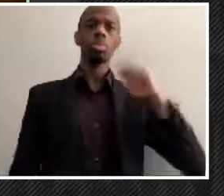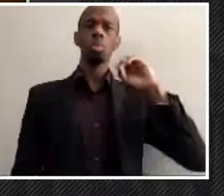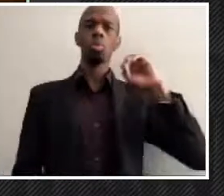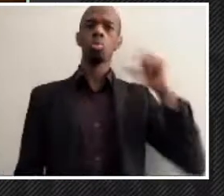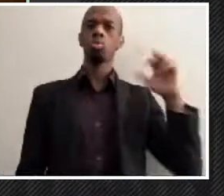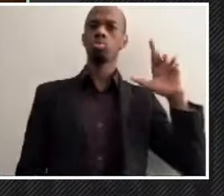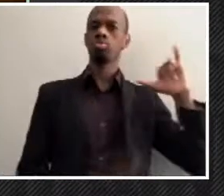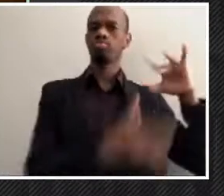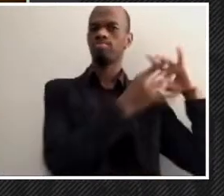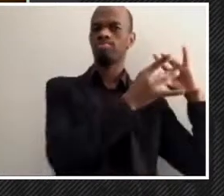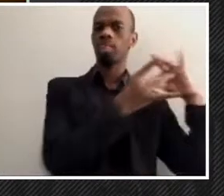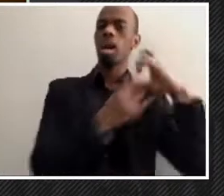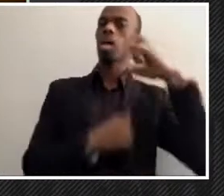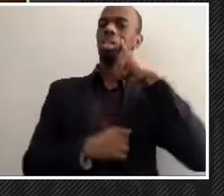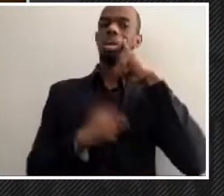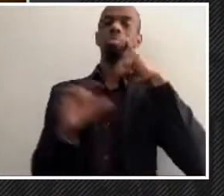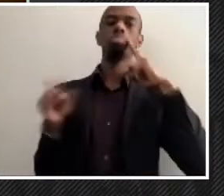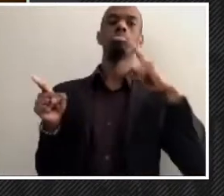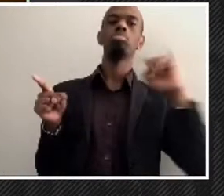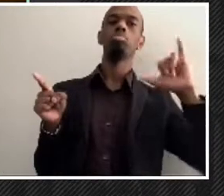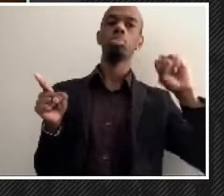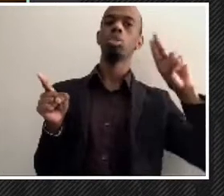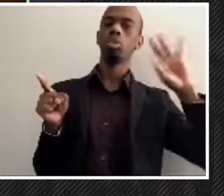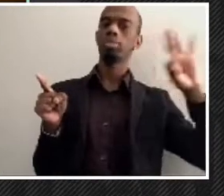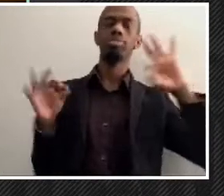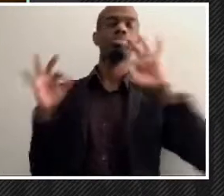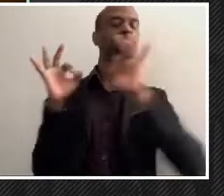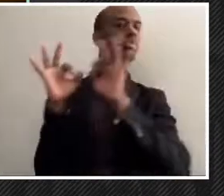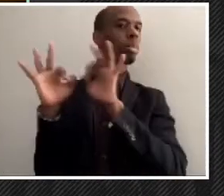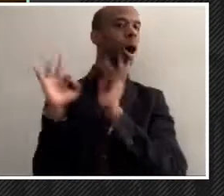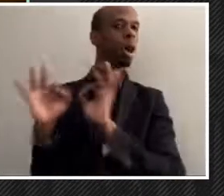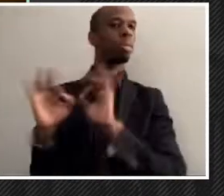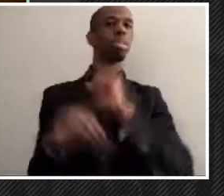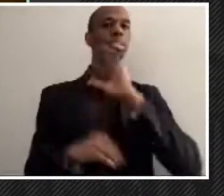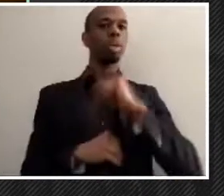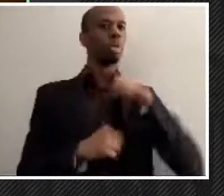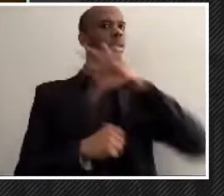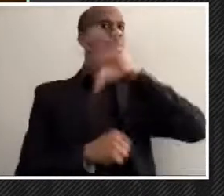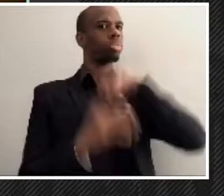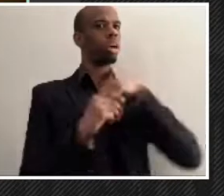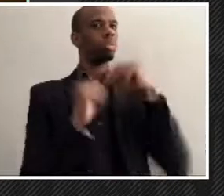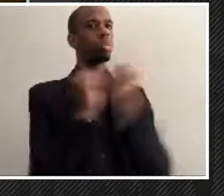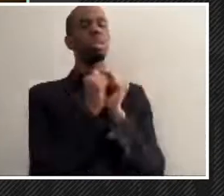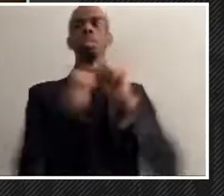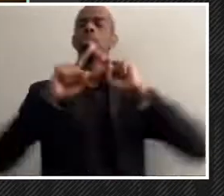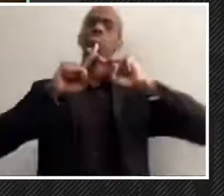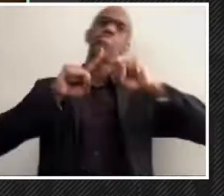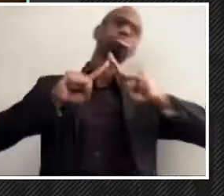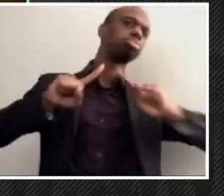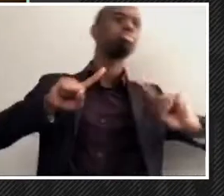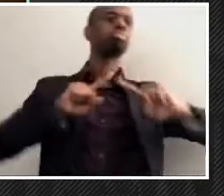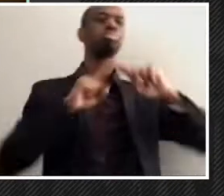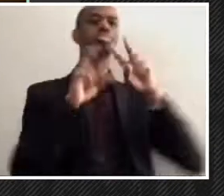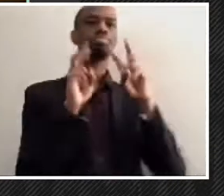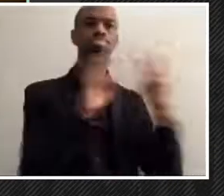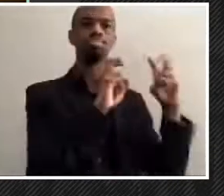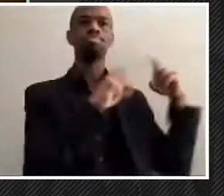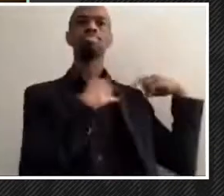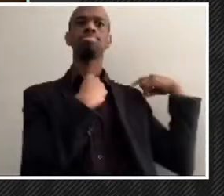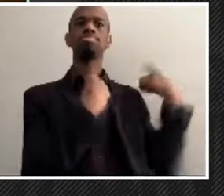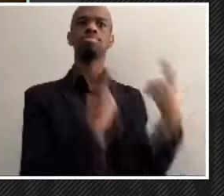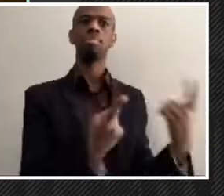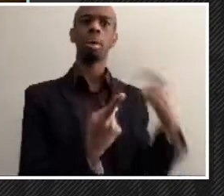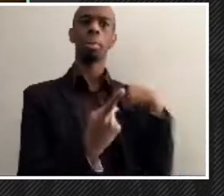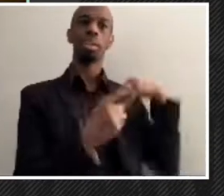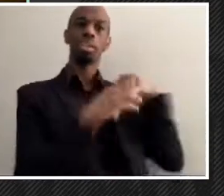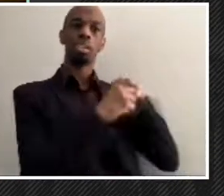One, you know, I've been a part of a host of different issues here in the Baton Rouge area and in Louisiana advocating for